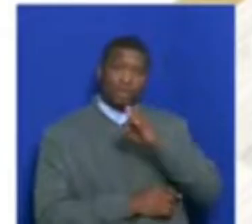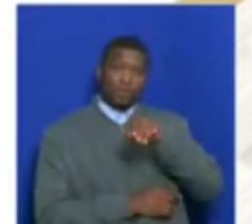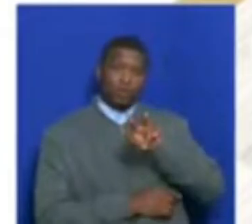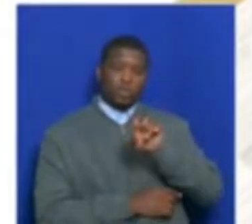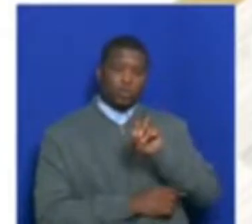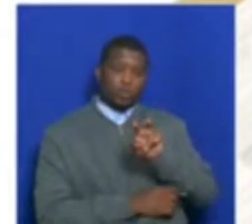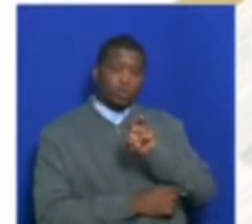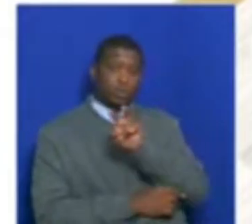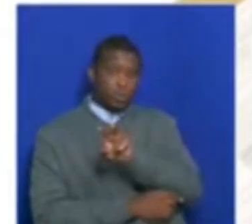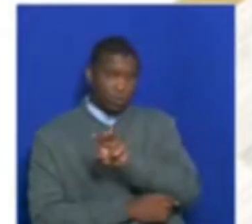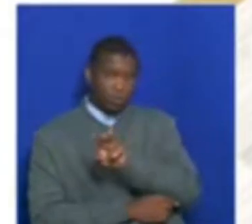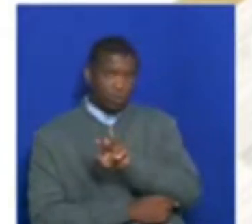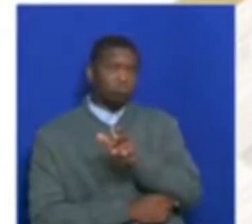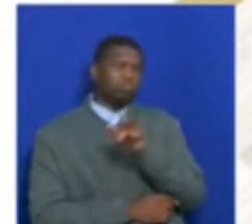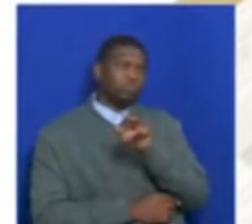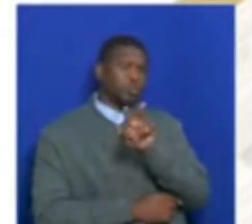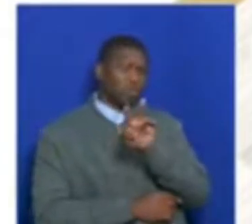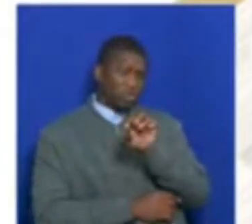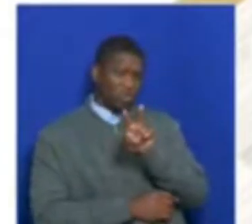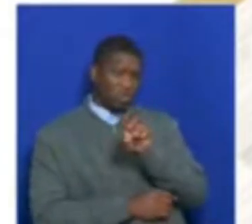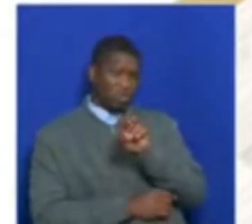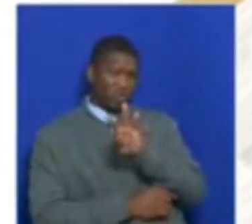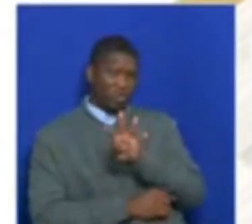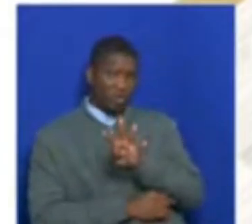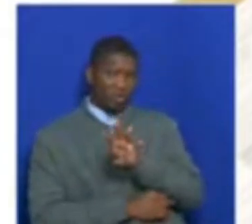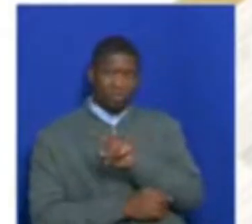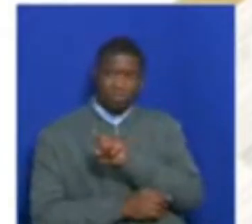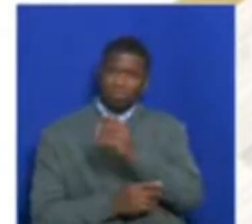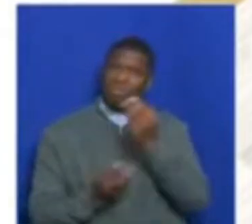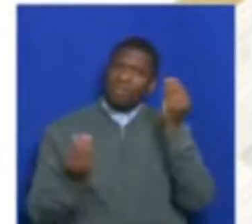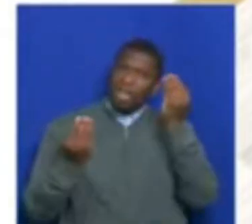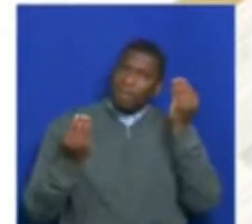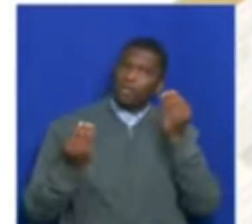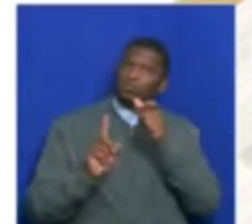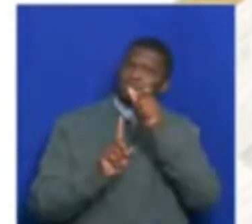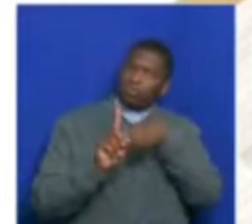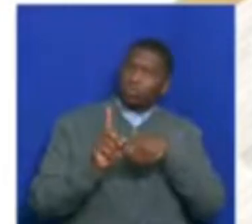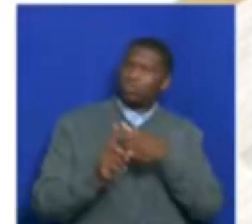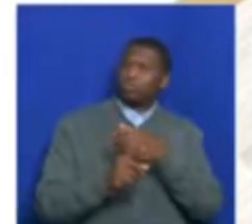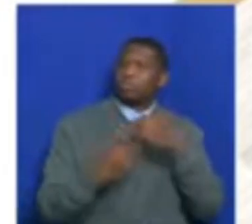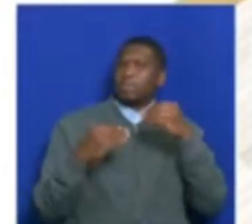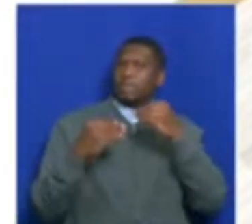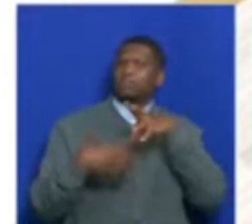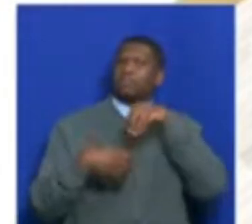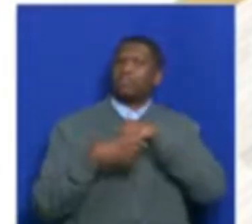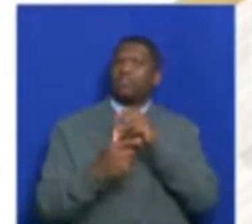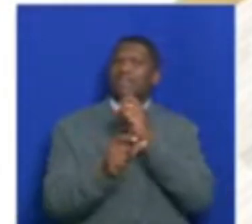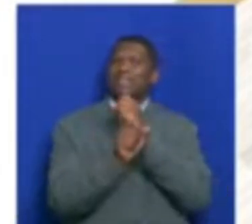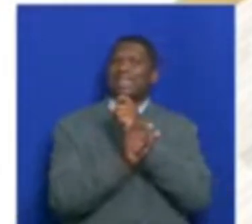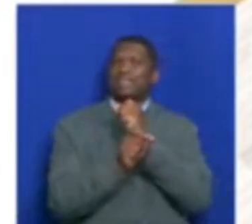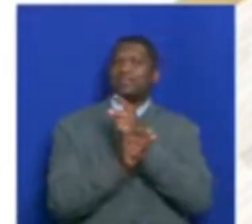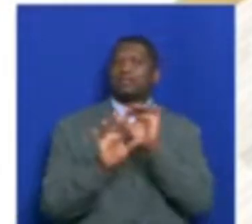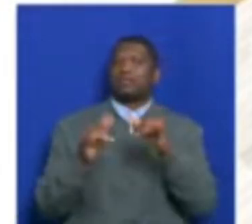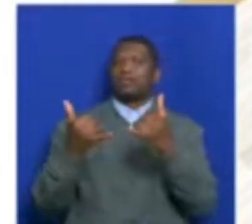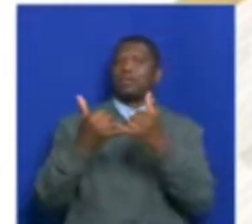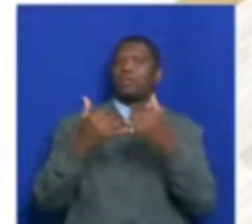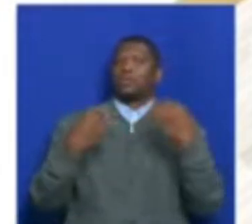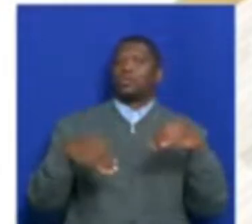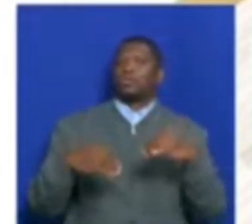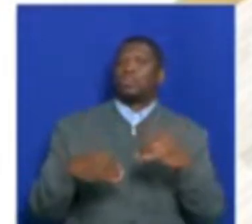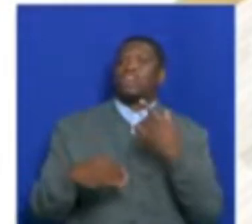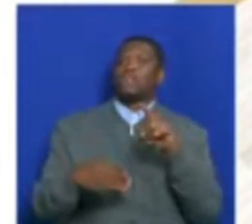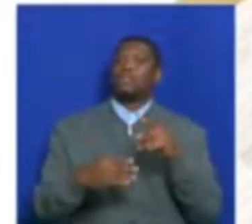121/05/2024, who was a well-known established businessman in the taxi industry, had borrowed the Toyota Fortuner from